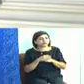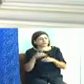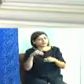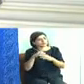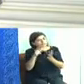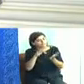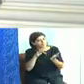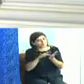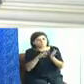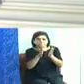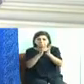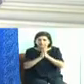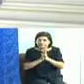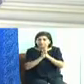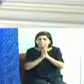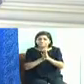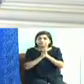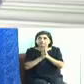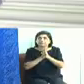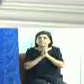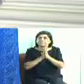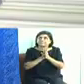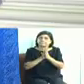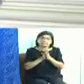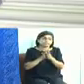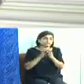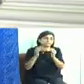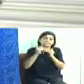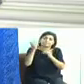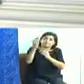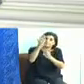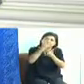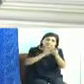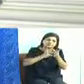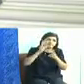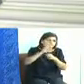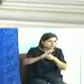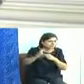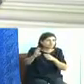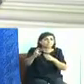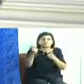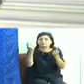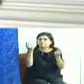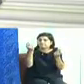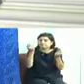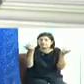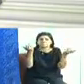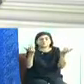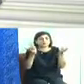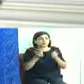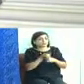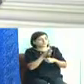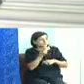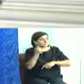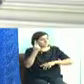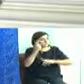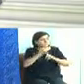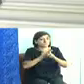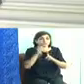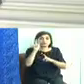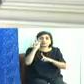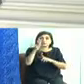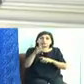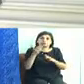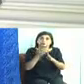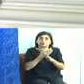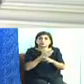he was going to do, what was the next phase of his journey. And it would still be several months later before